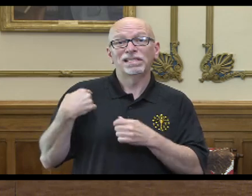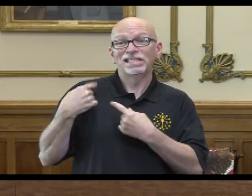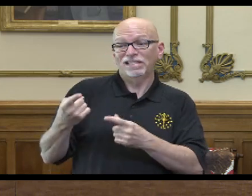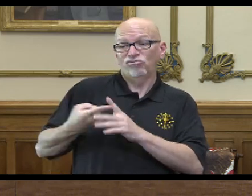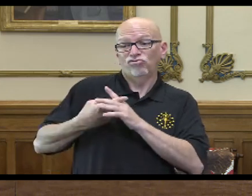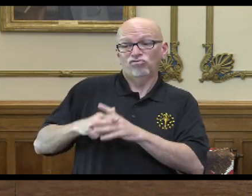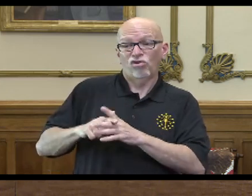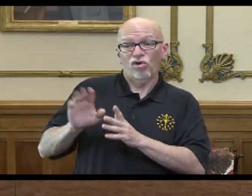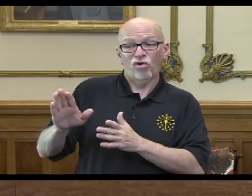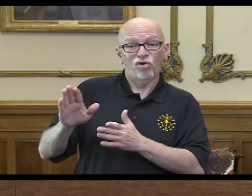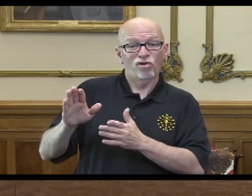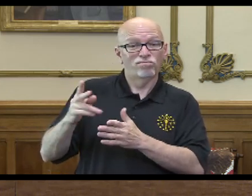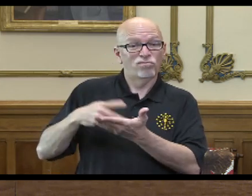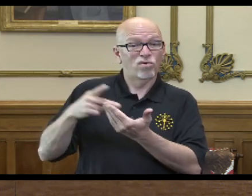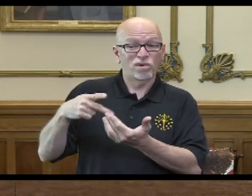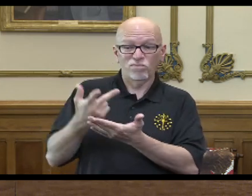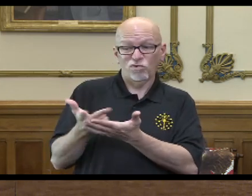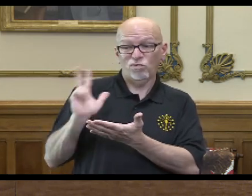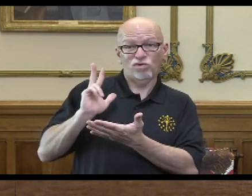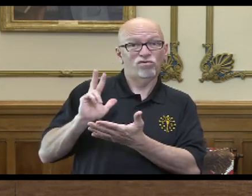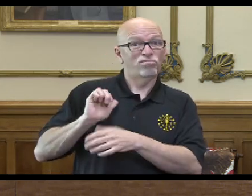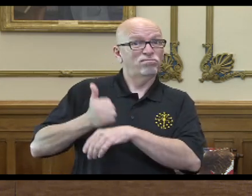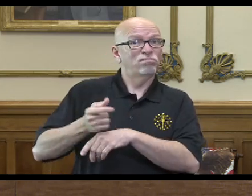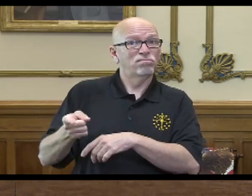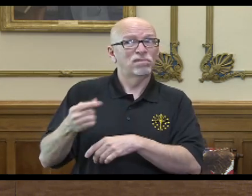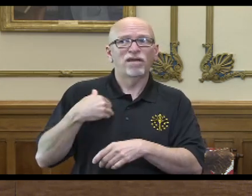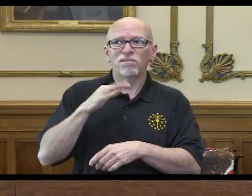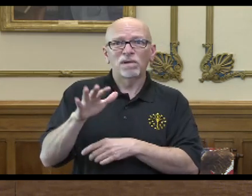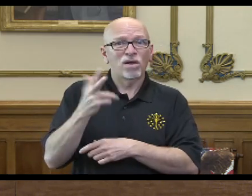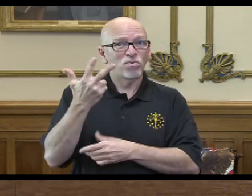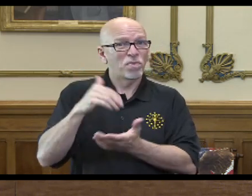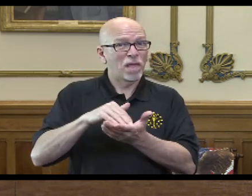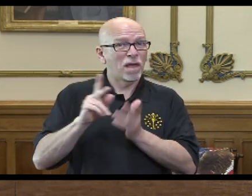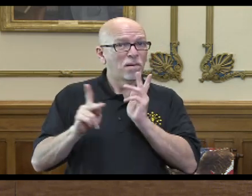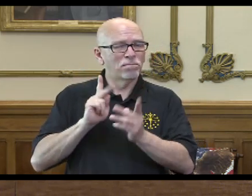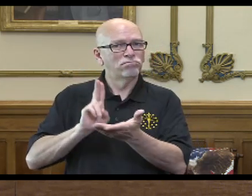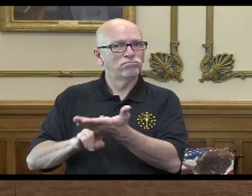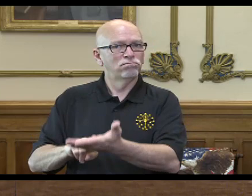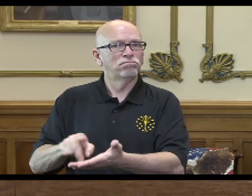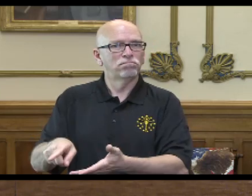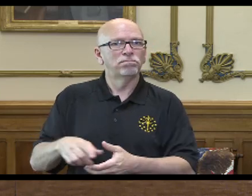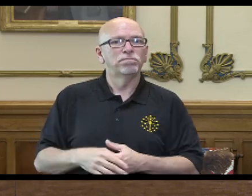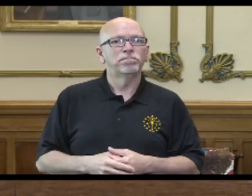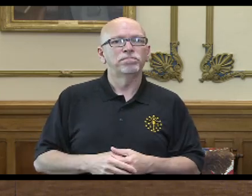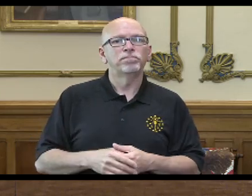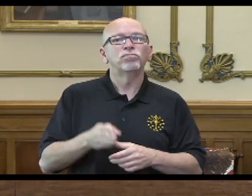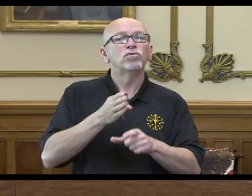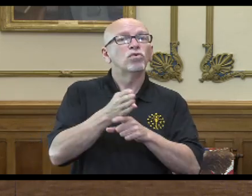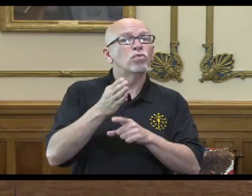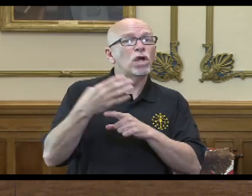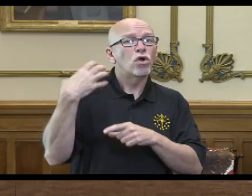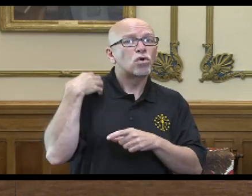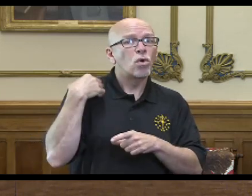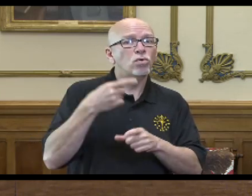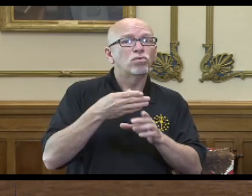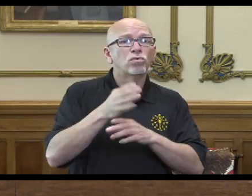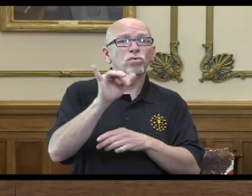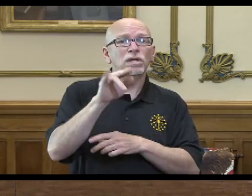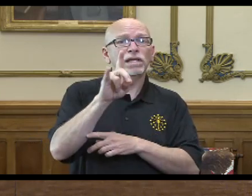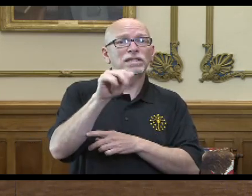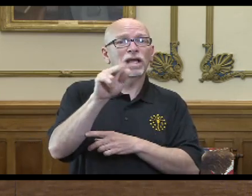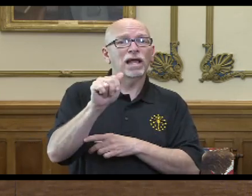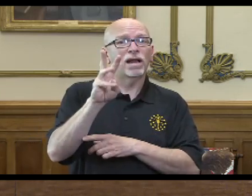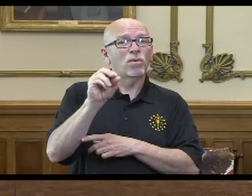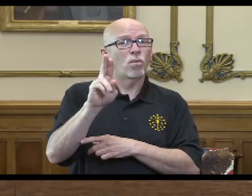initiative only 3 weeks ago, they've engaged nearly 3,000 Hoosiers. career coaches through Indiana Work